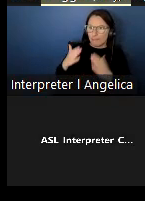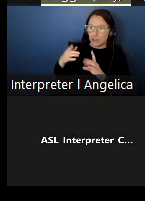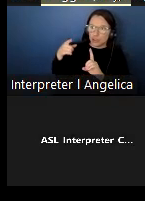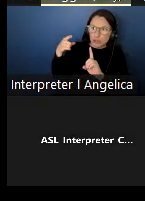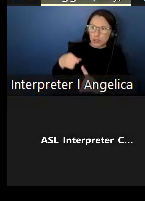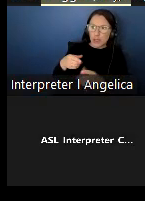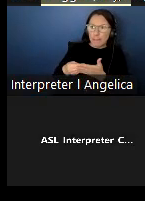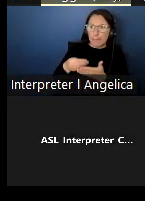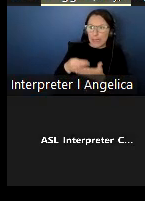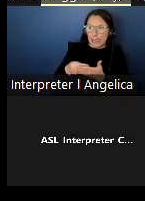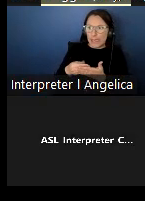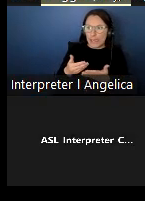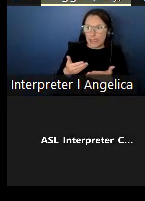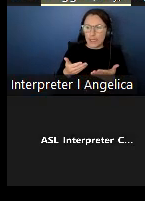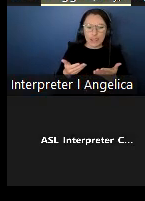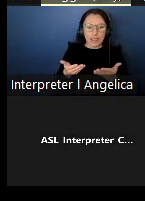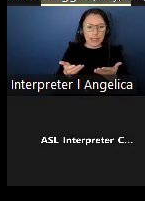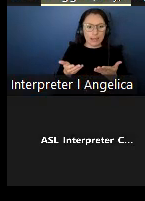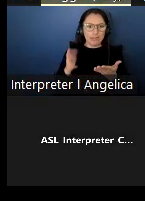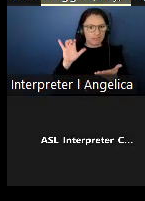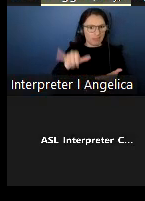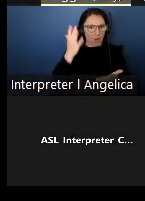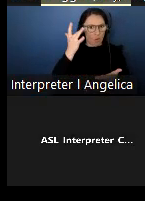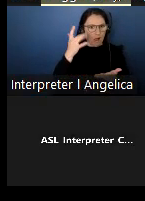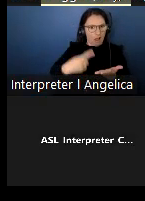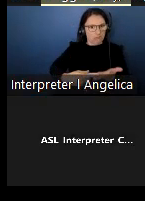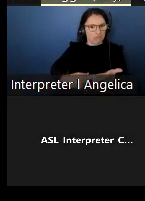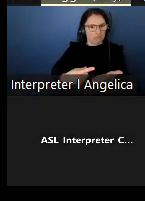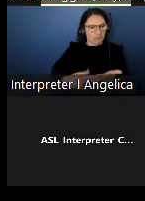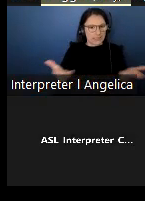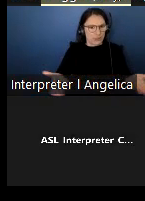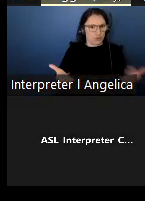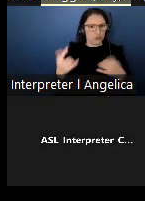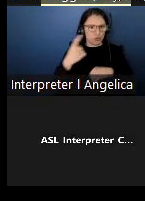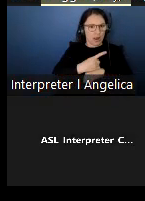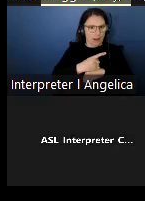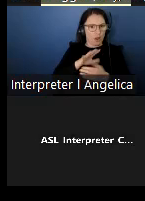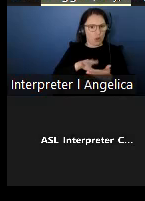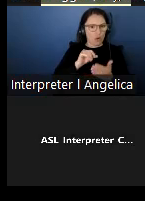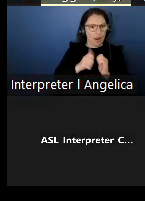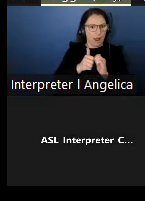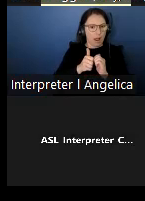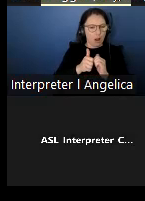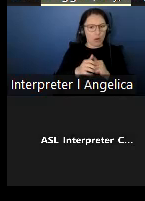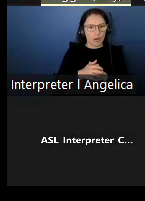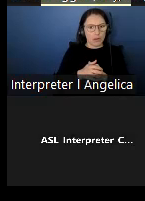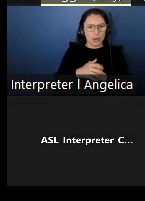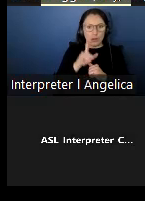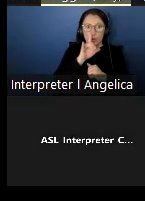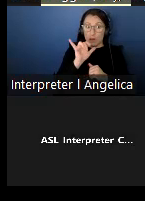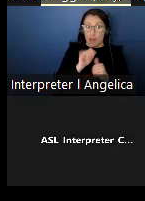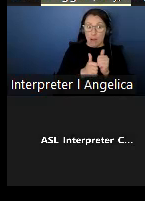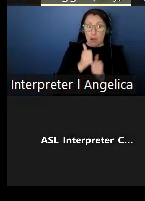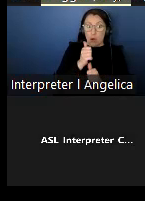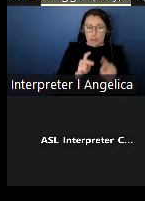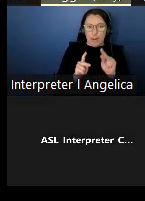money, and that's okay too. That's why we're here, and we're going to learn about how to do that today. So if folks want to answer this, it looks like most people are